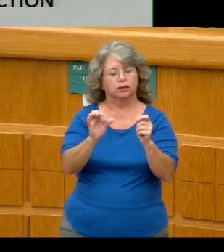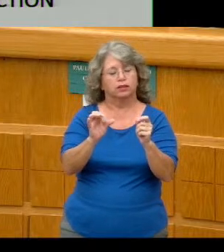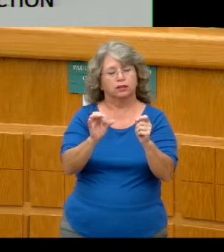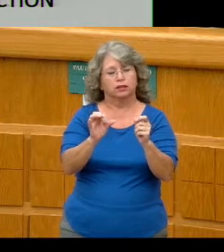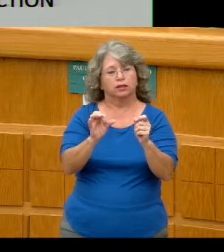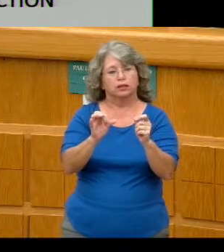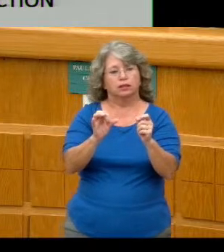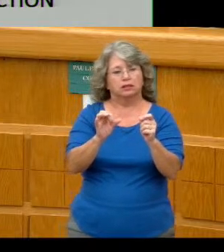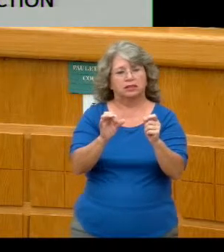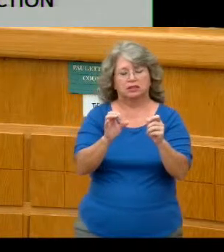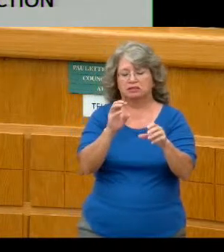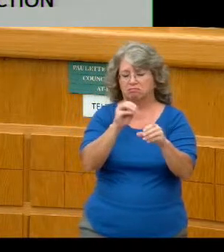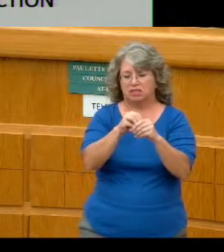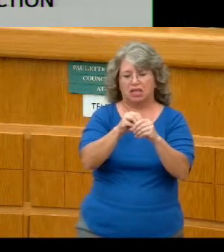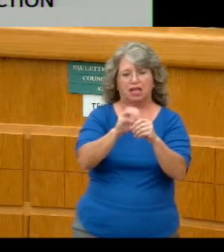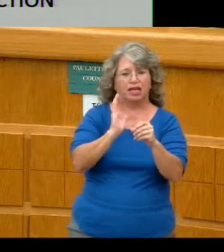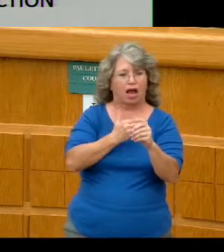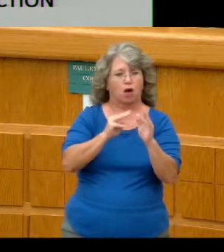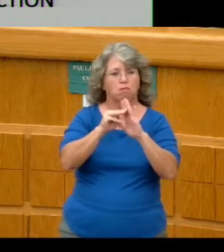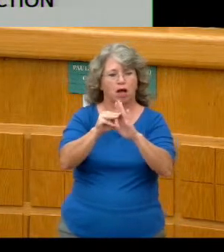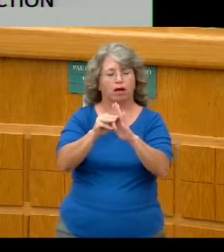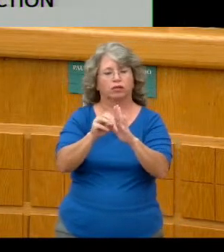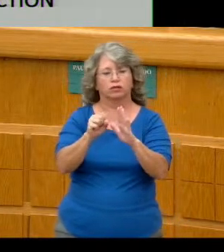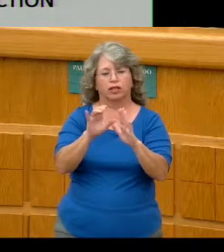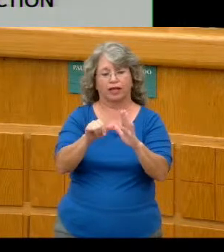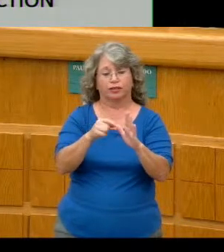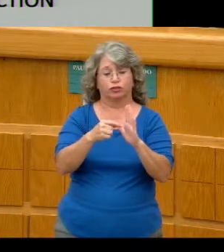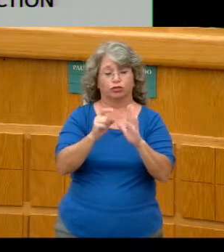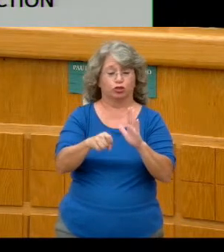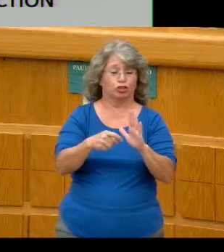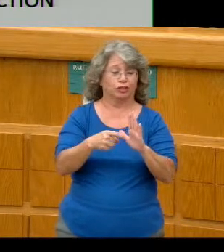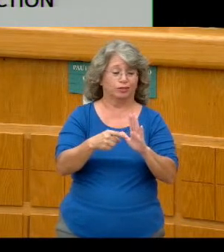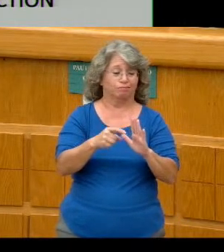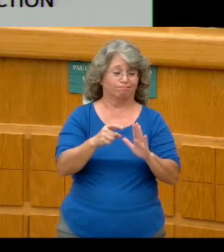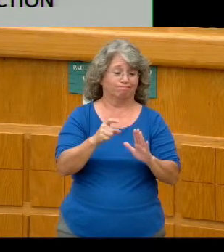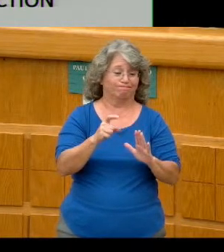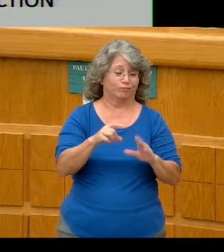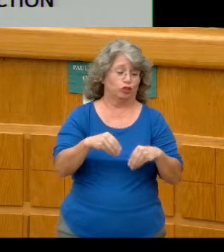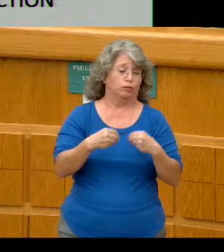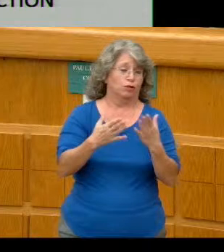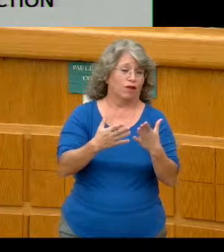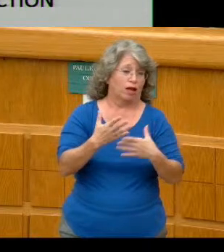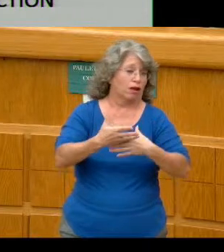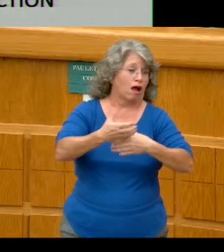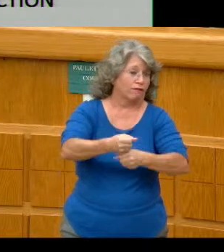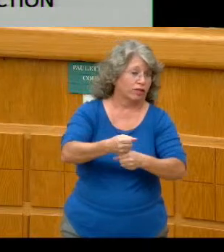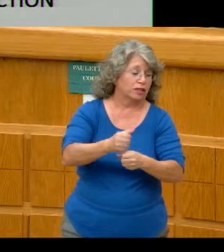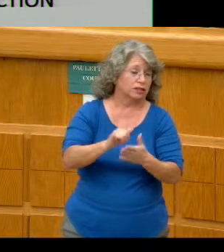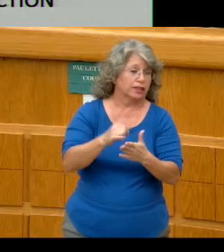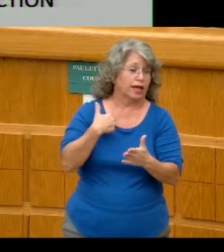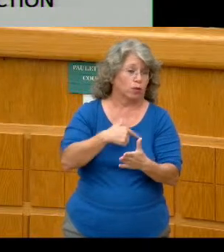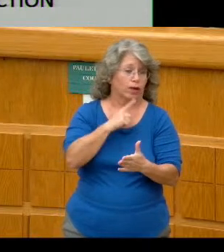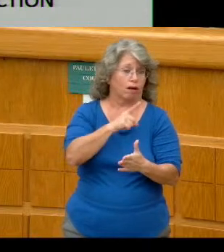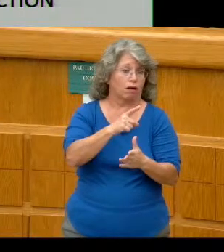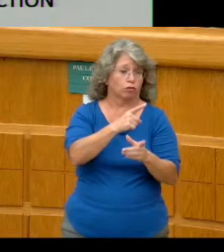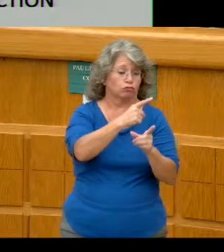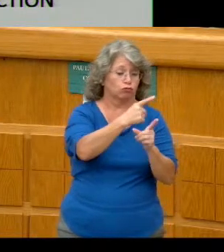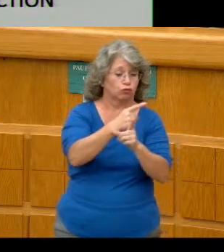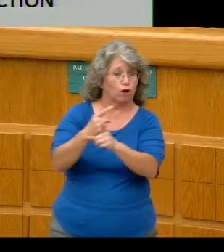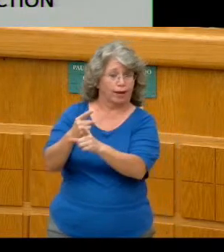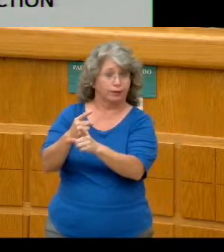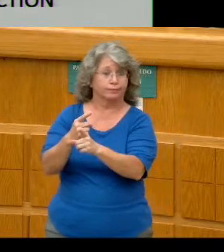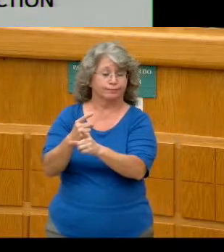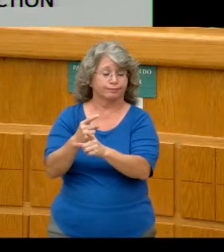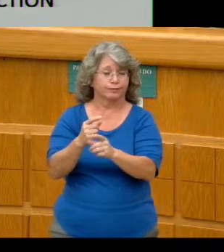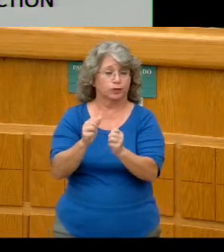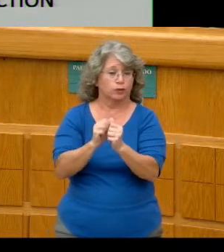confidence that we might actually know what we're doing here, and we can project what's going to happen into the future. All the way out to the end